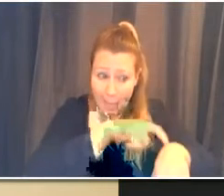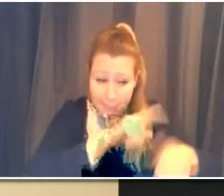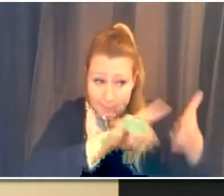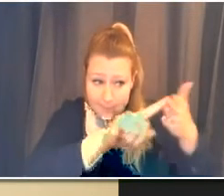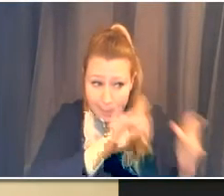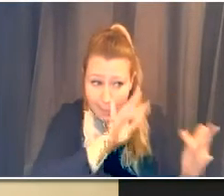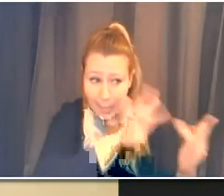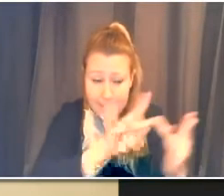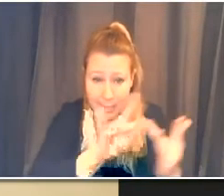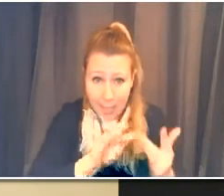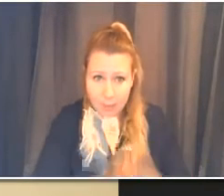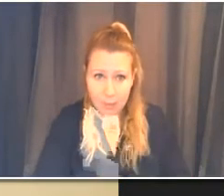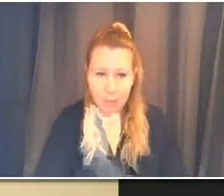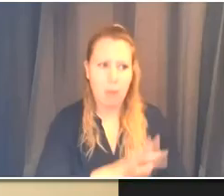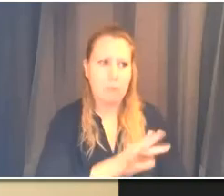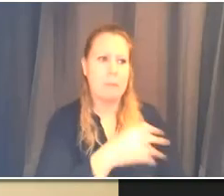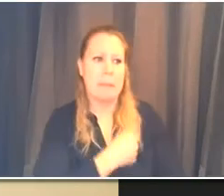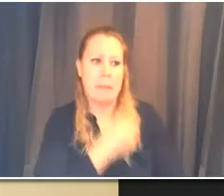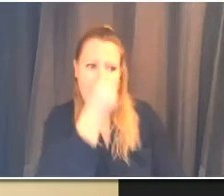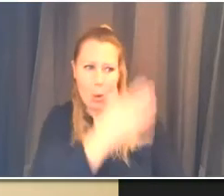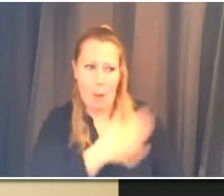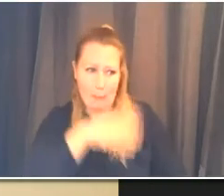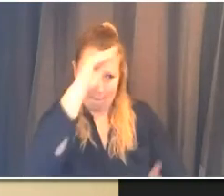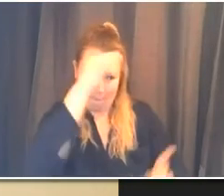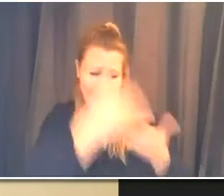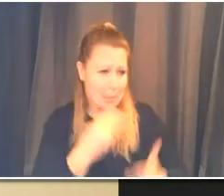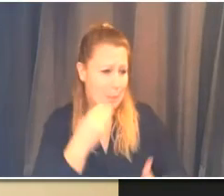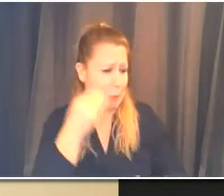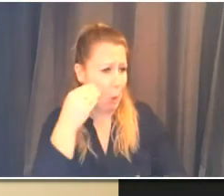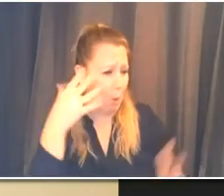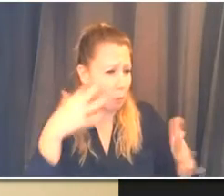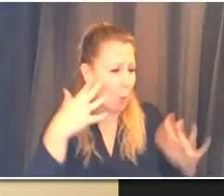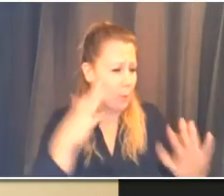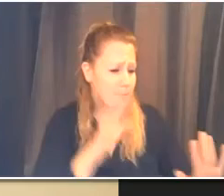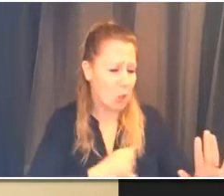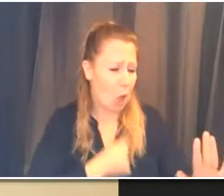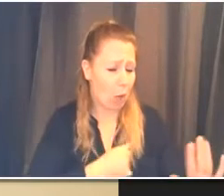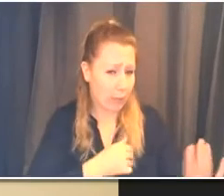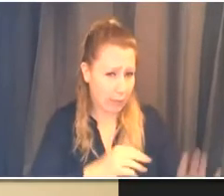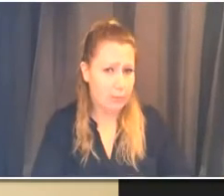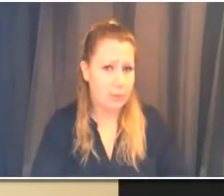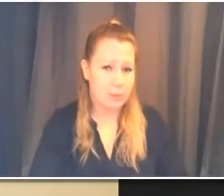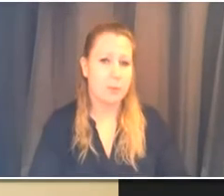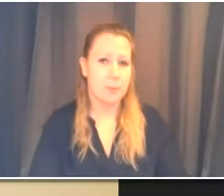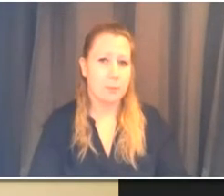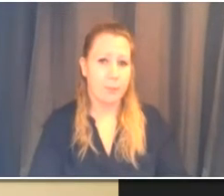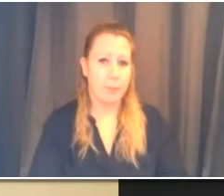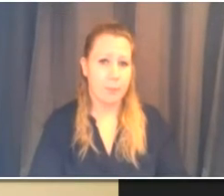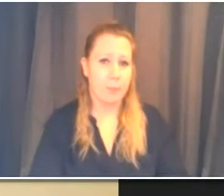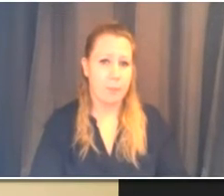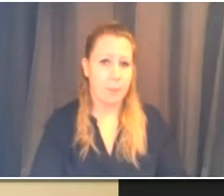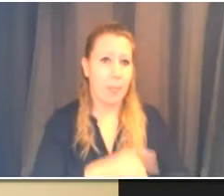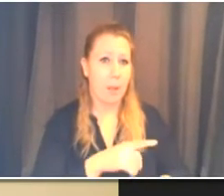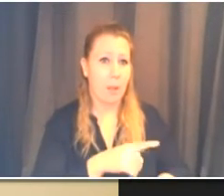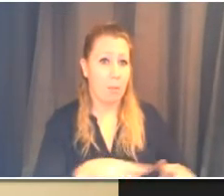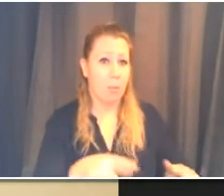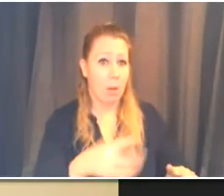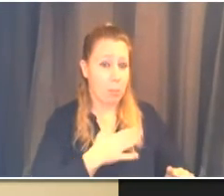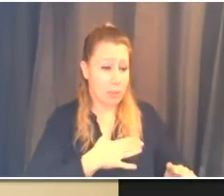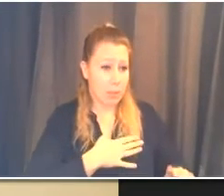before covid before a lockdown do you think double that number at on the very least would be